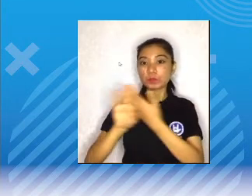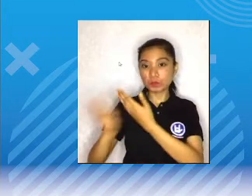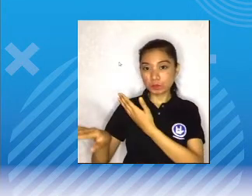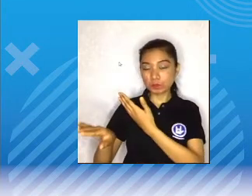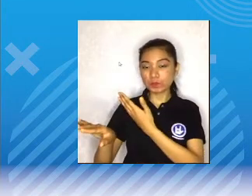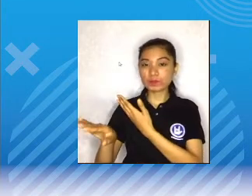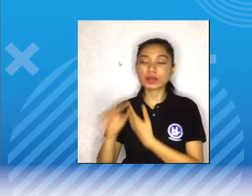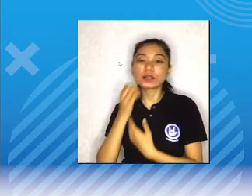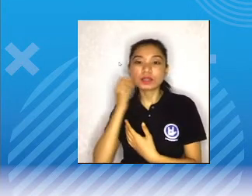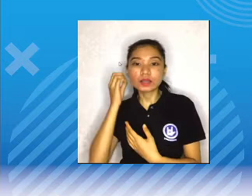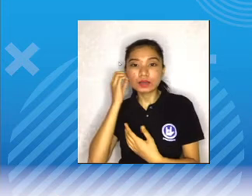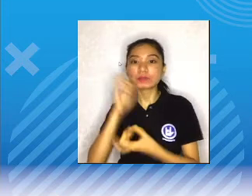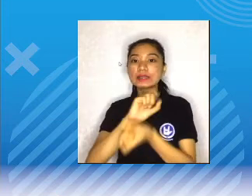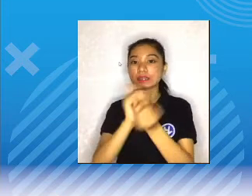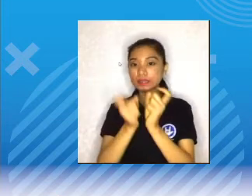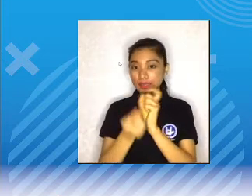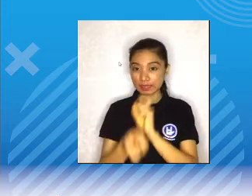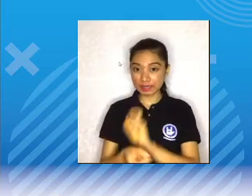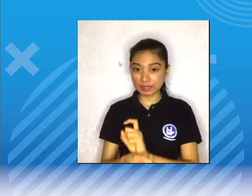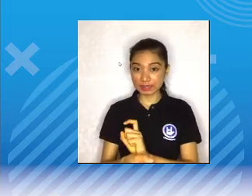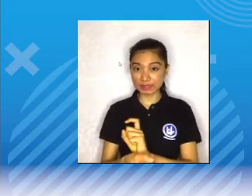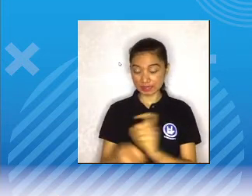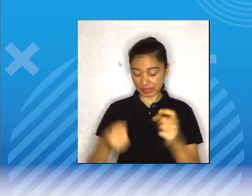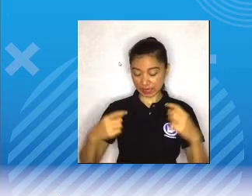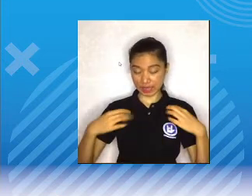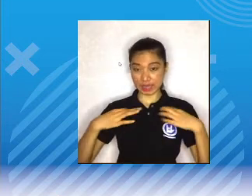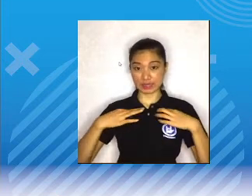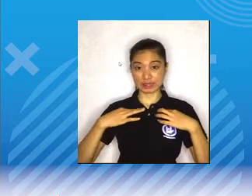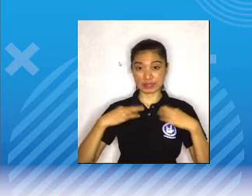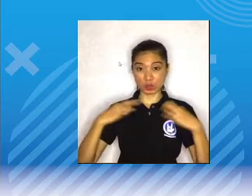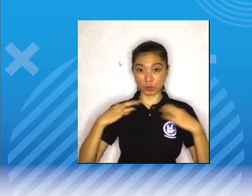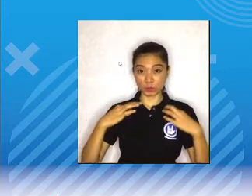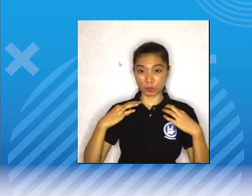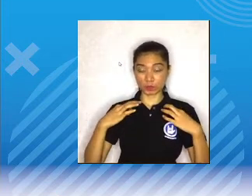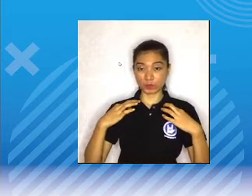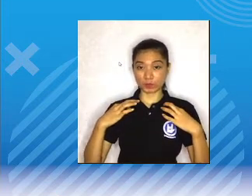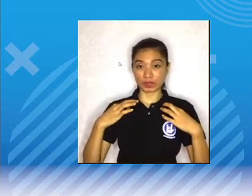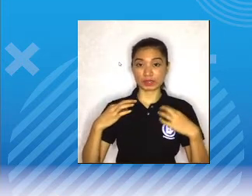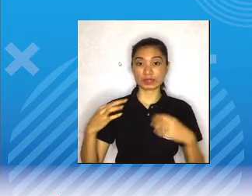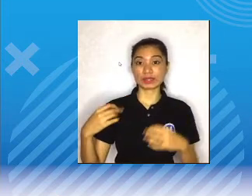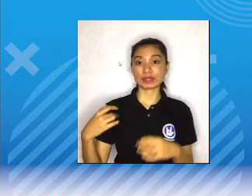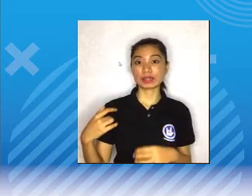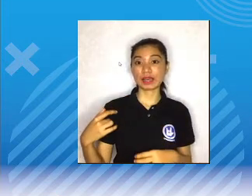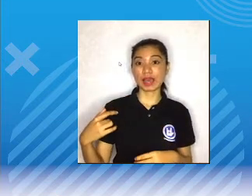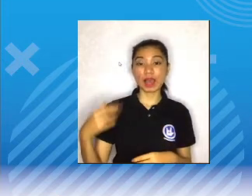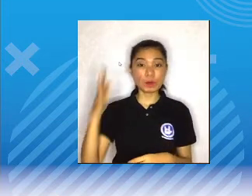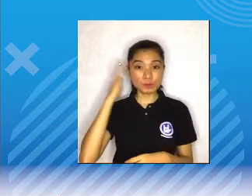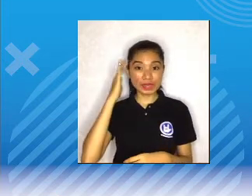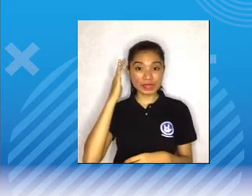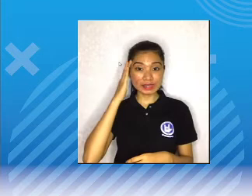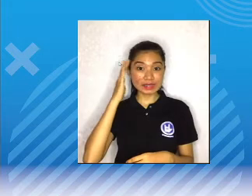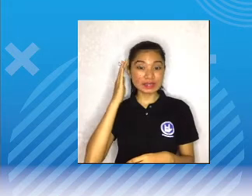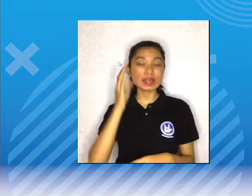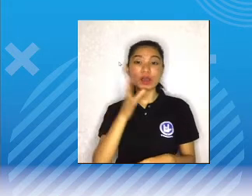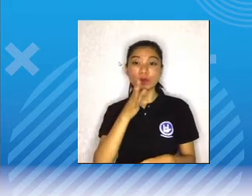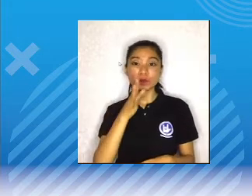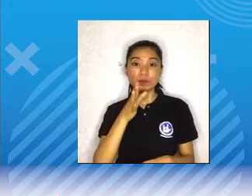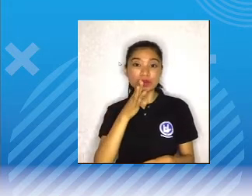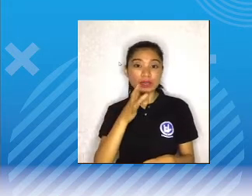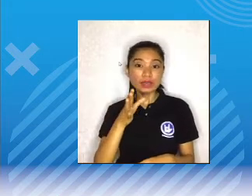now assume the mother role or the wife role or the husband role.